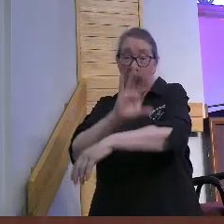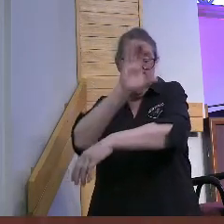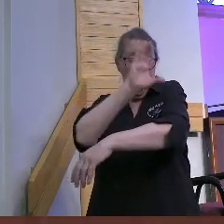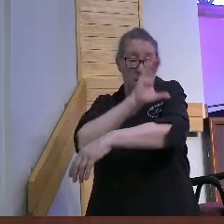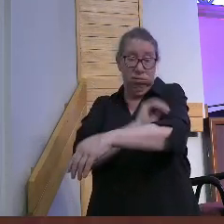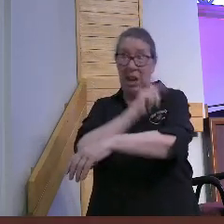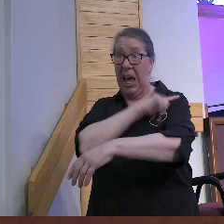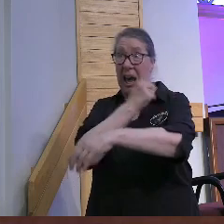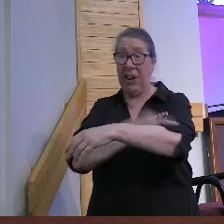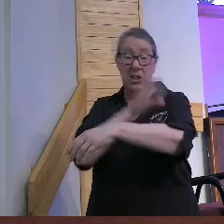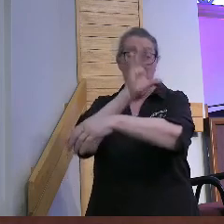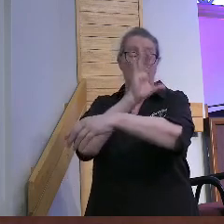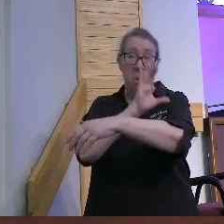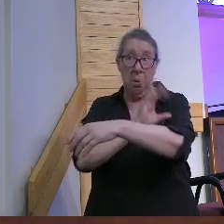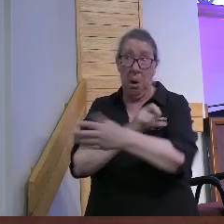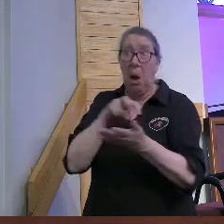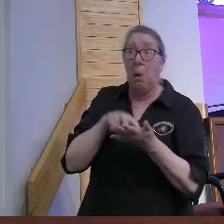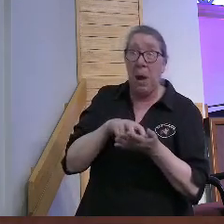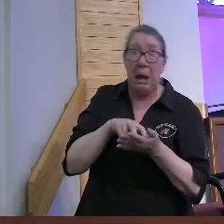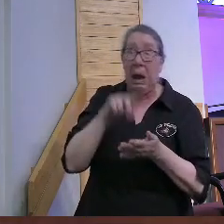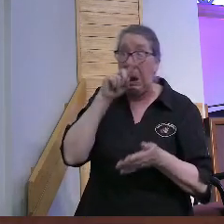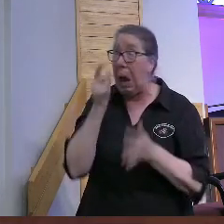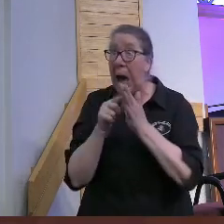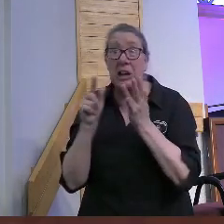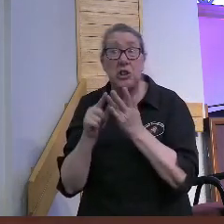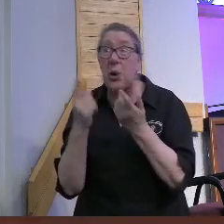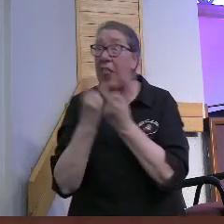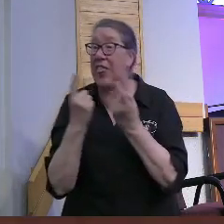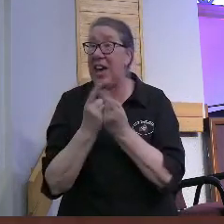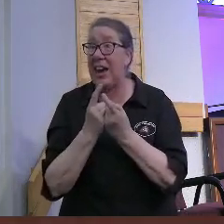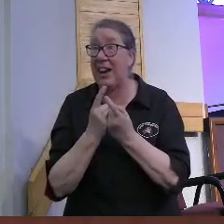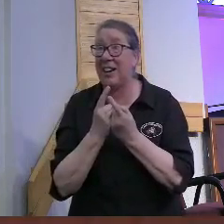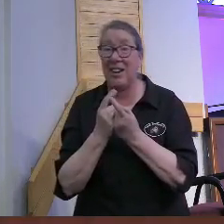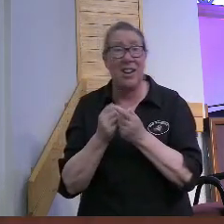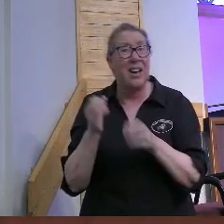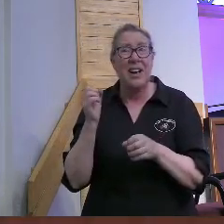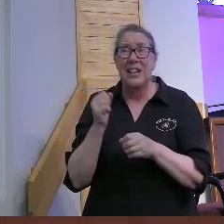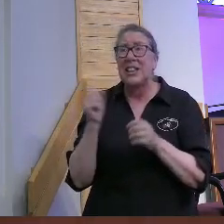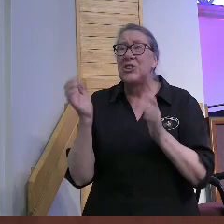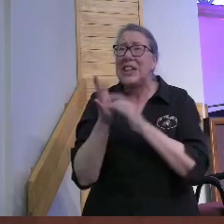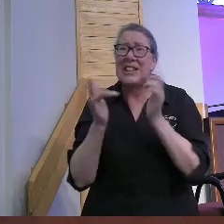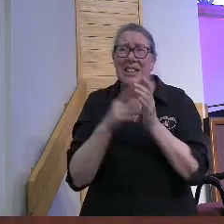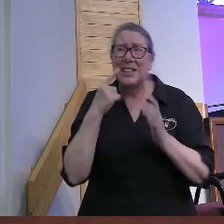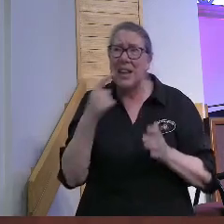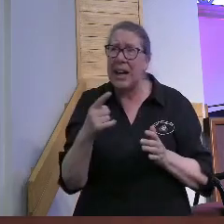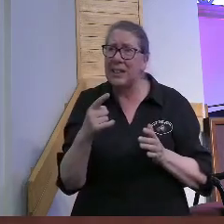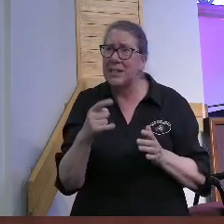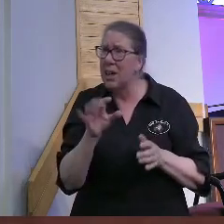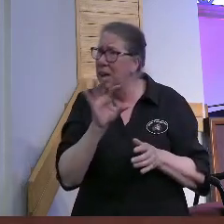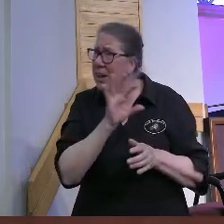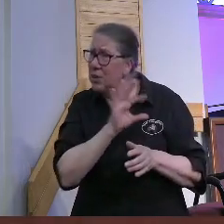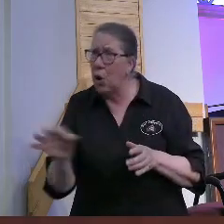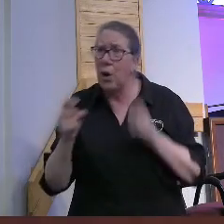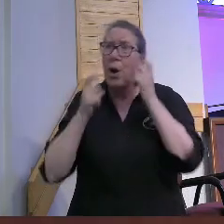mind to the point that they can't do anything. And Jesus says, don't bring the burden of today, of tomorrow, into